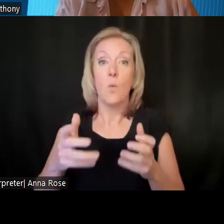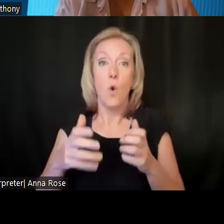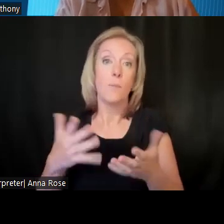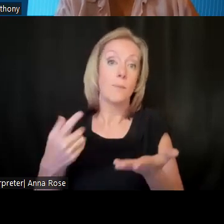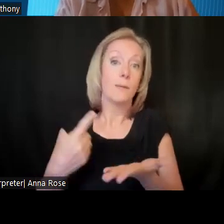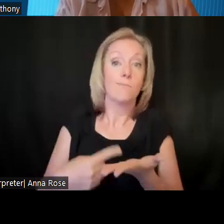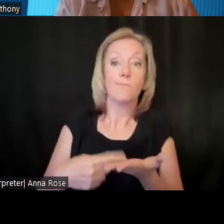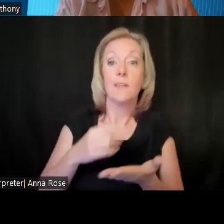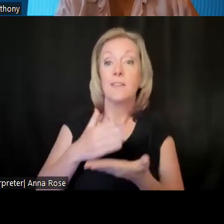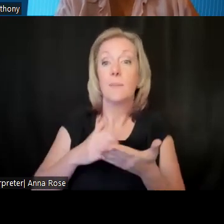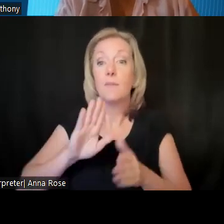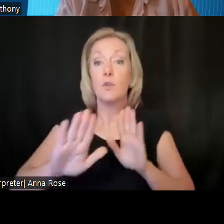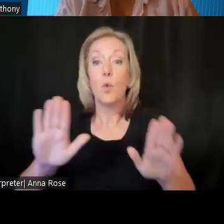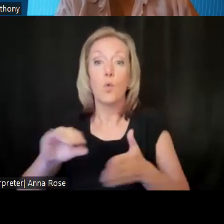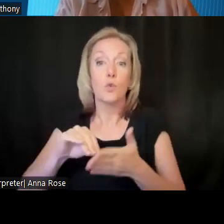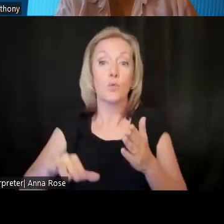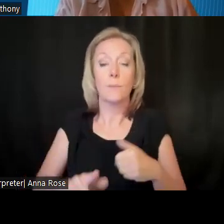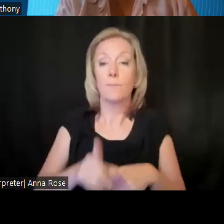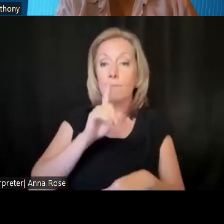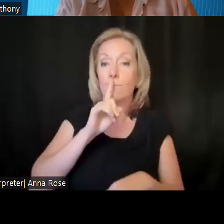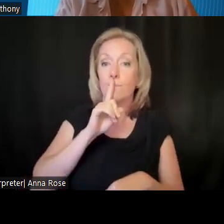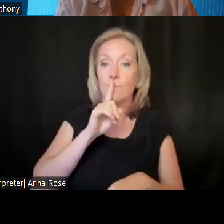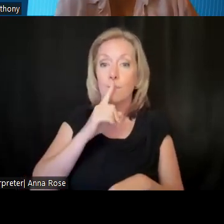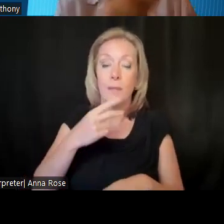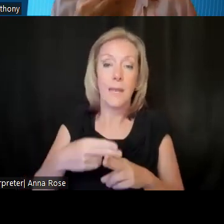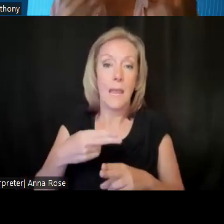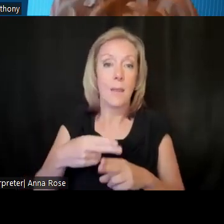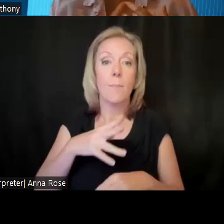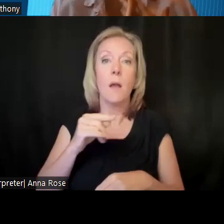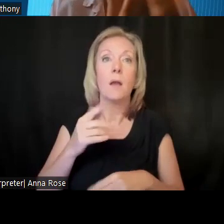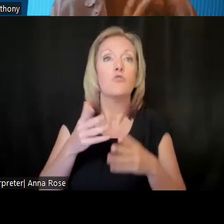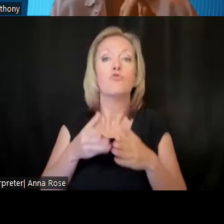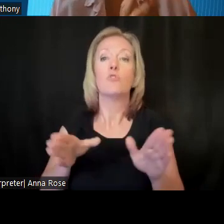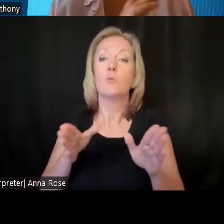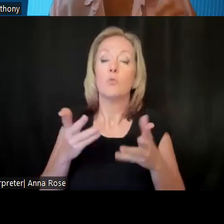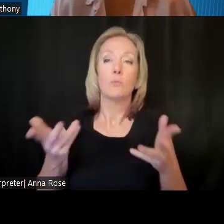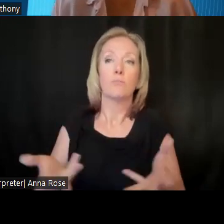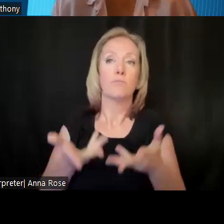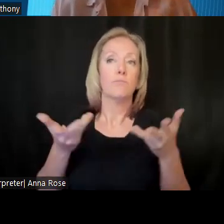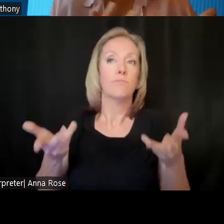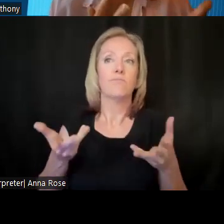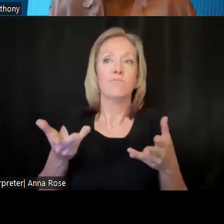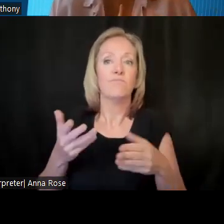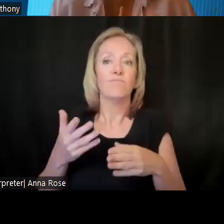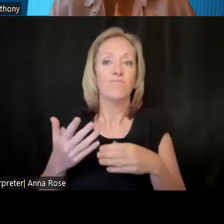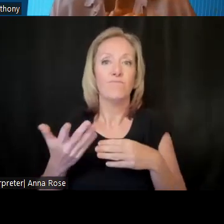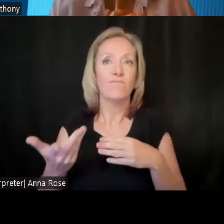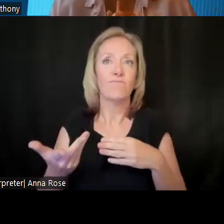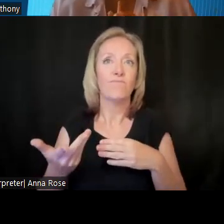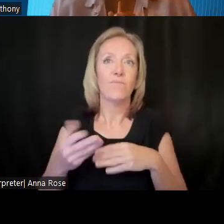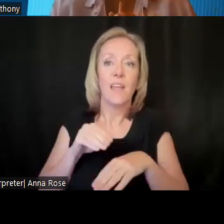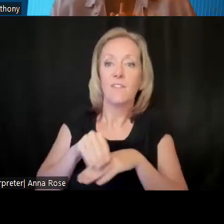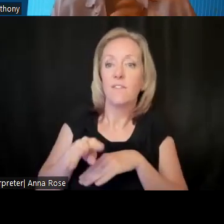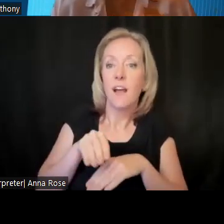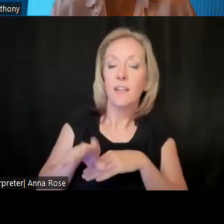talk about some of your kids, not from a personally identifiable information, but just where's it at that you might want some